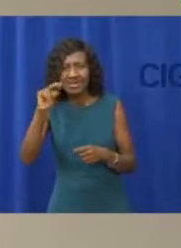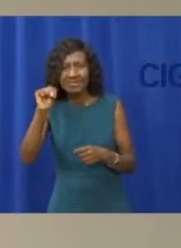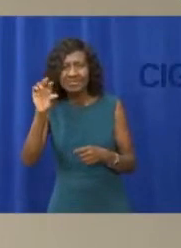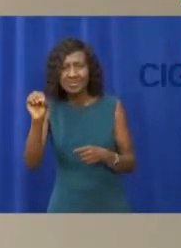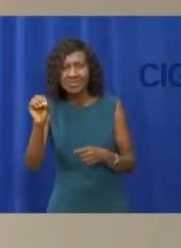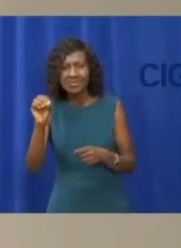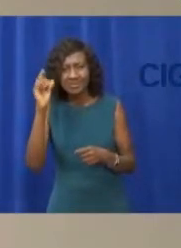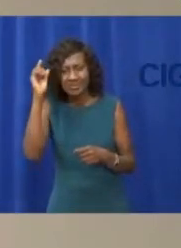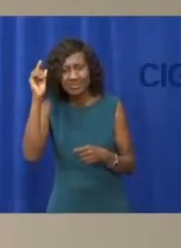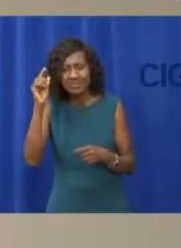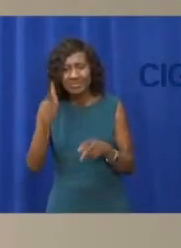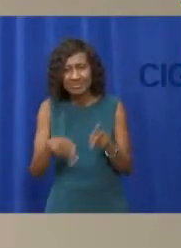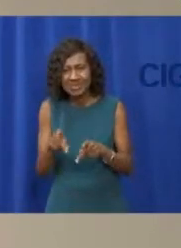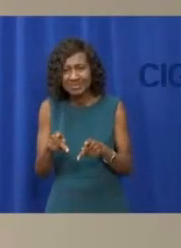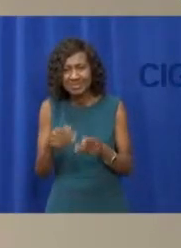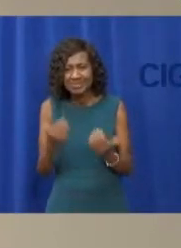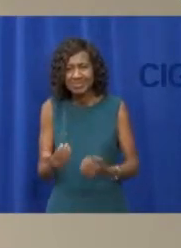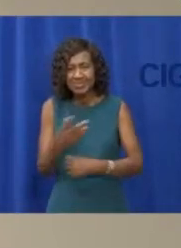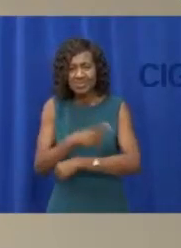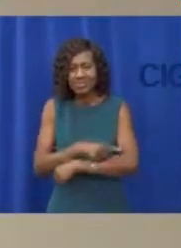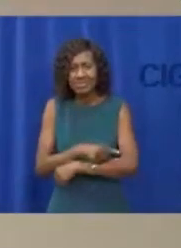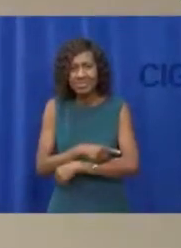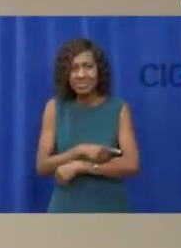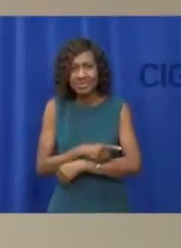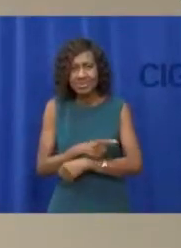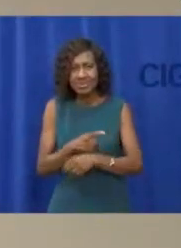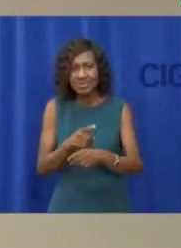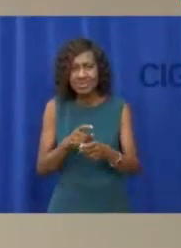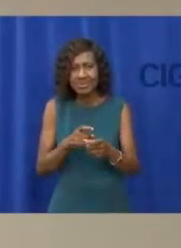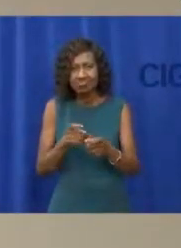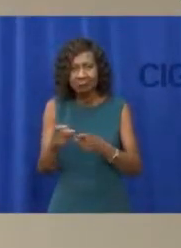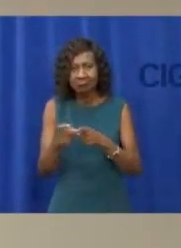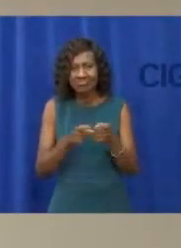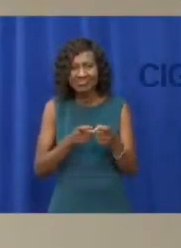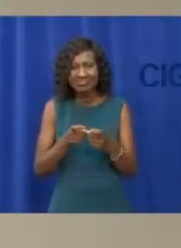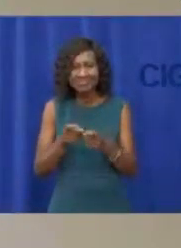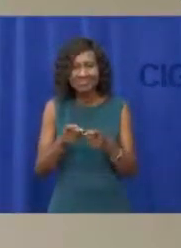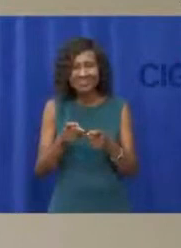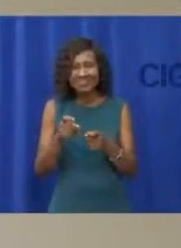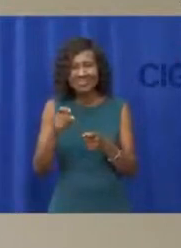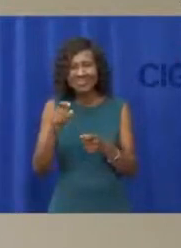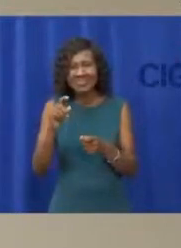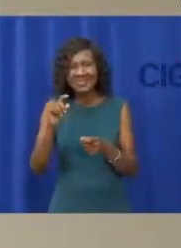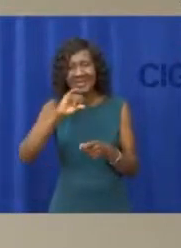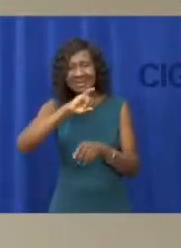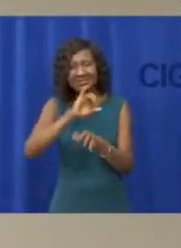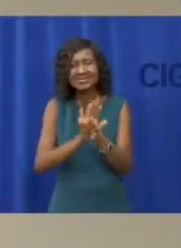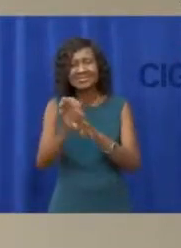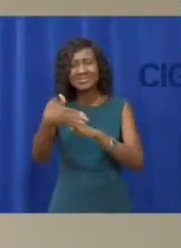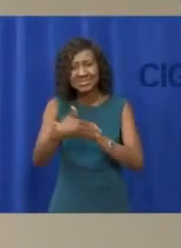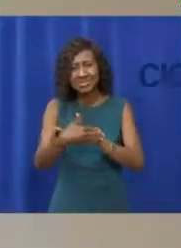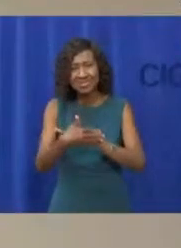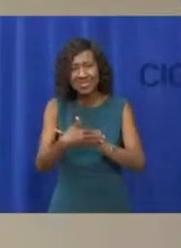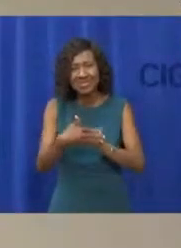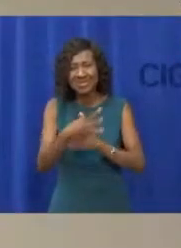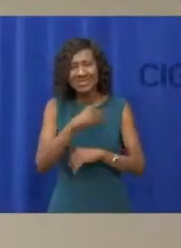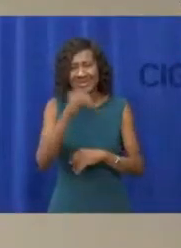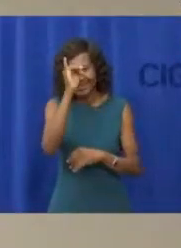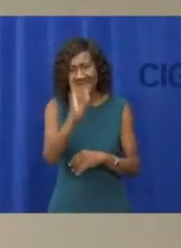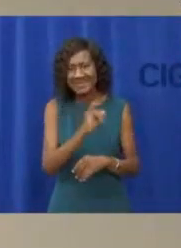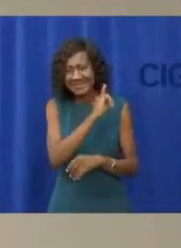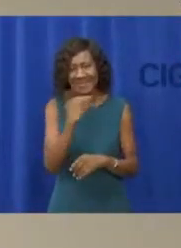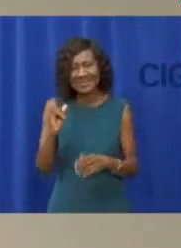effort in translation will be for the Jamaican community and the Italian people